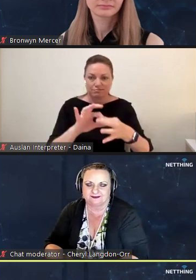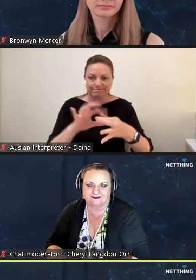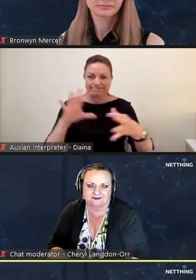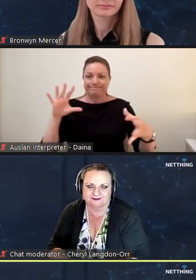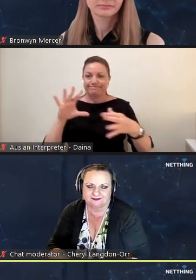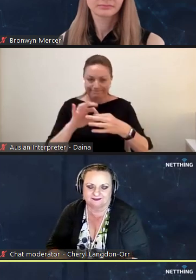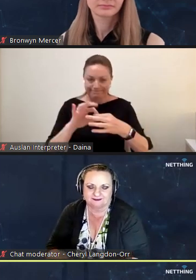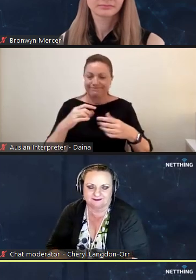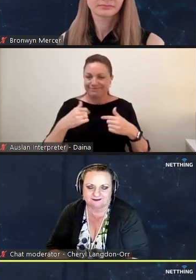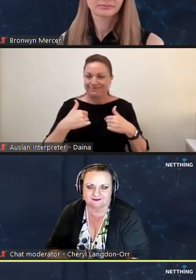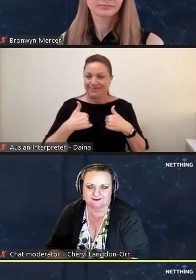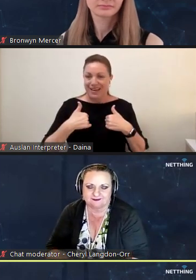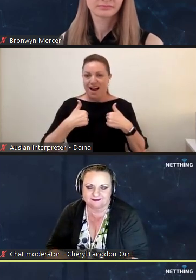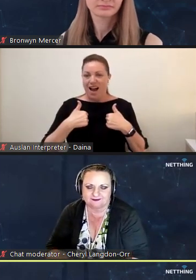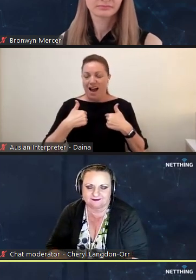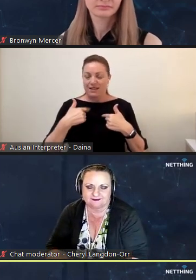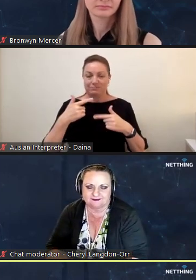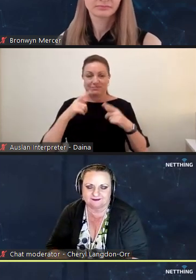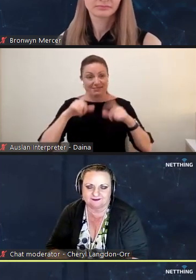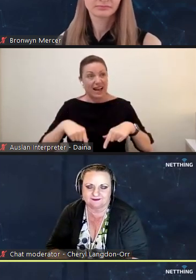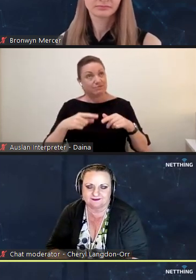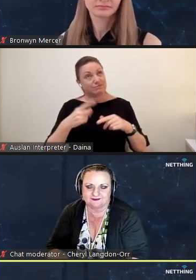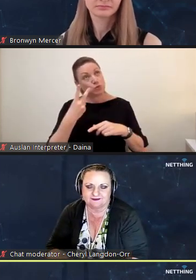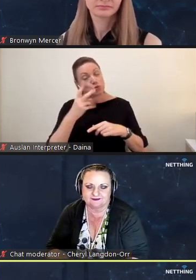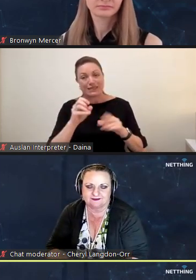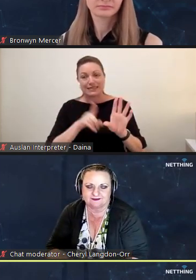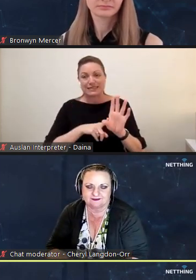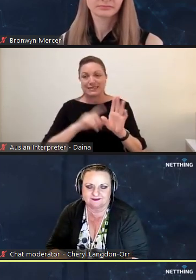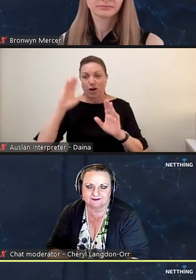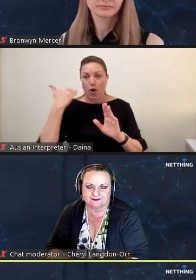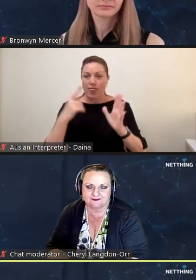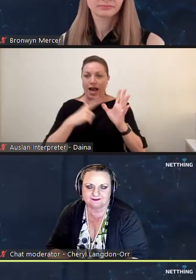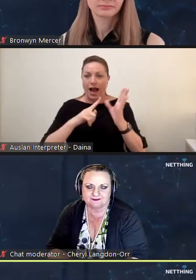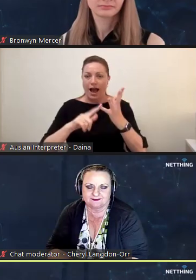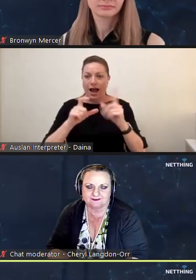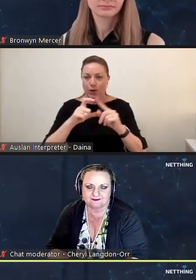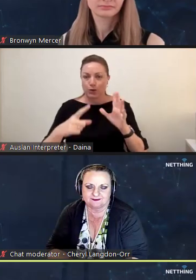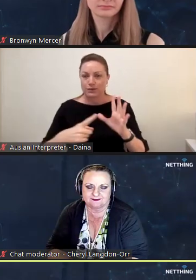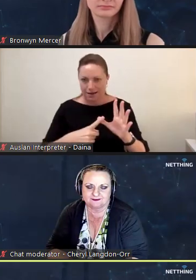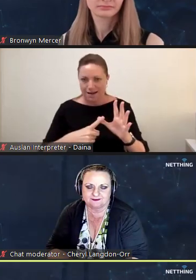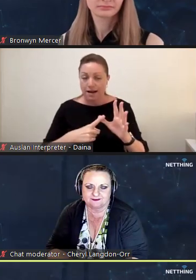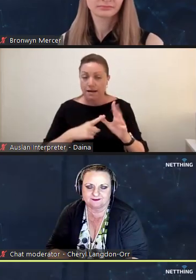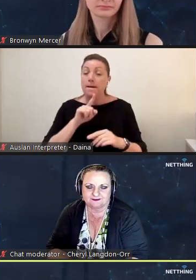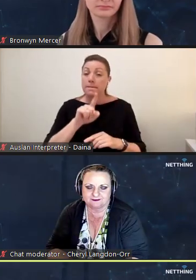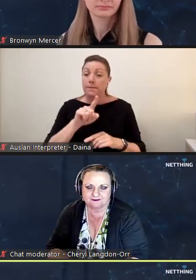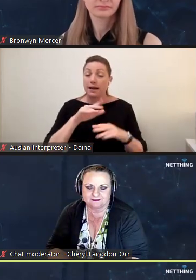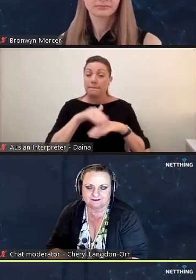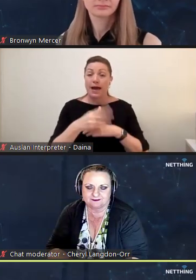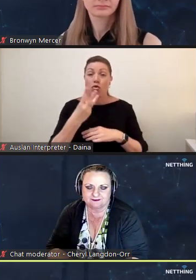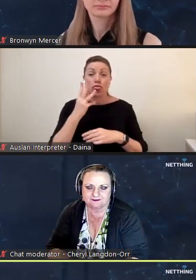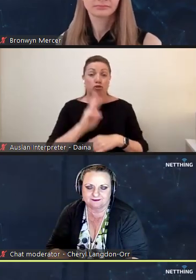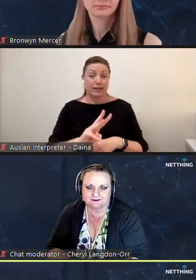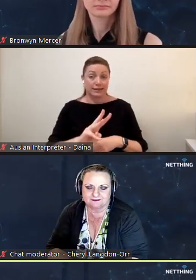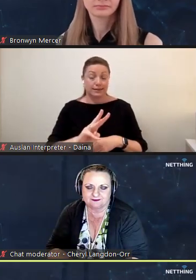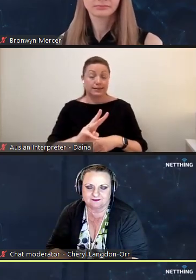about 20 years ago. But recently, as Cheryl said, about 3 years ago, with Tobias's